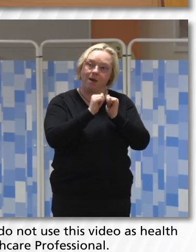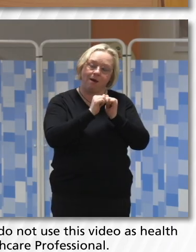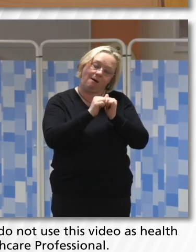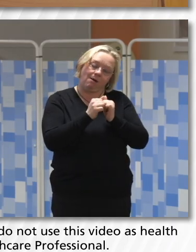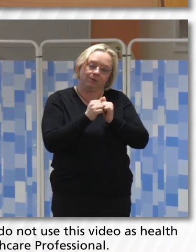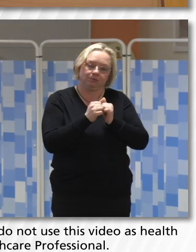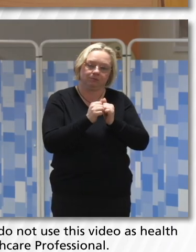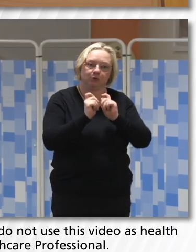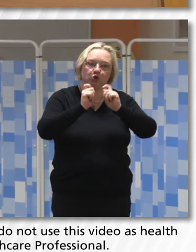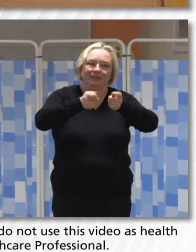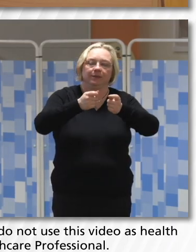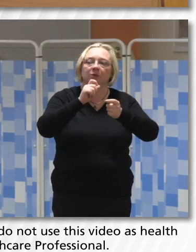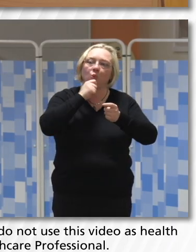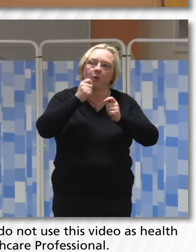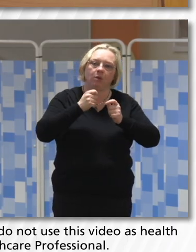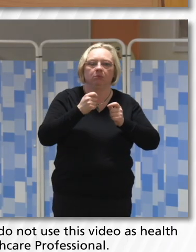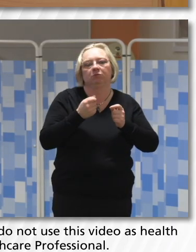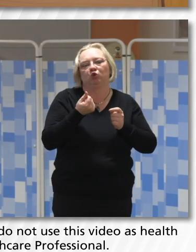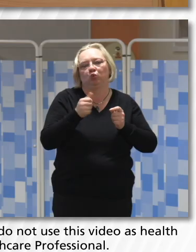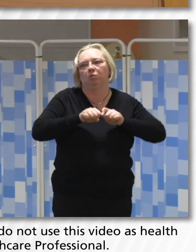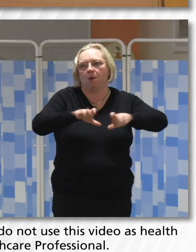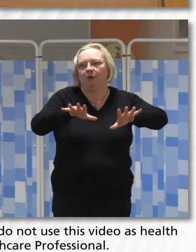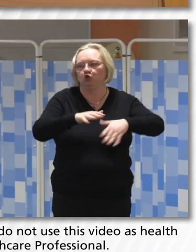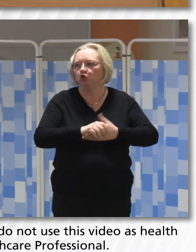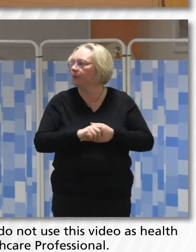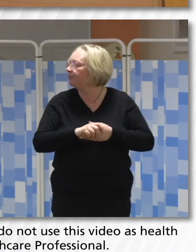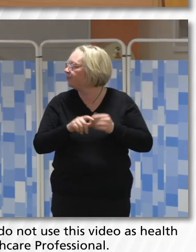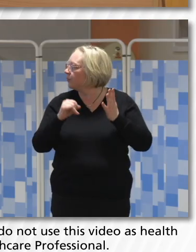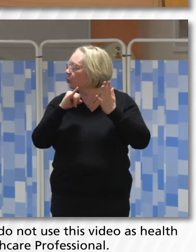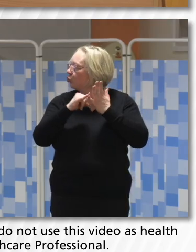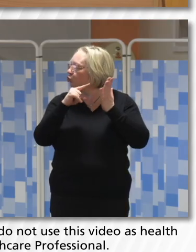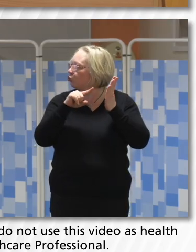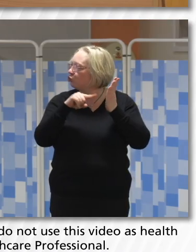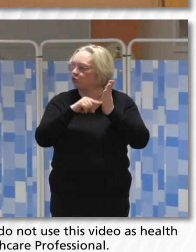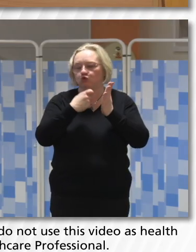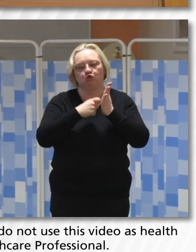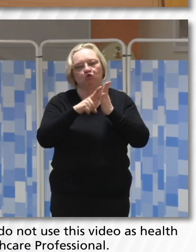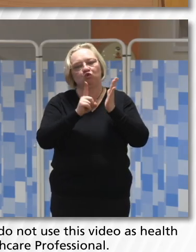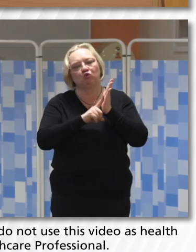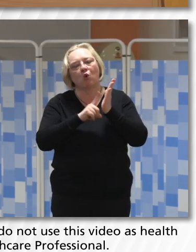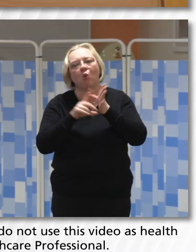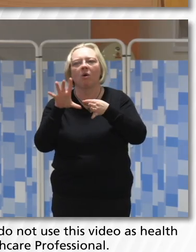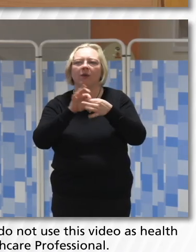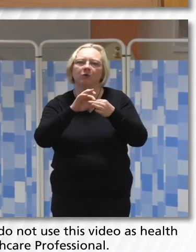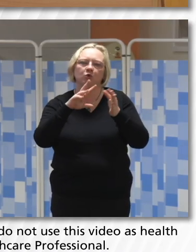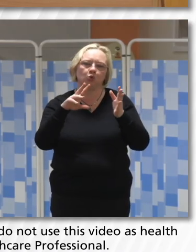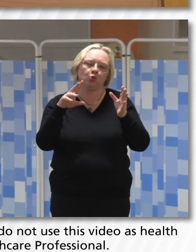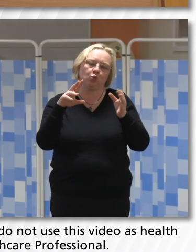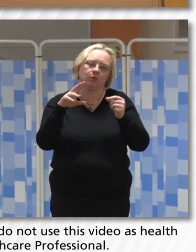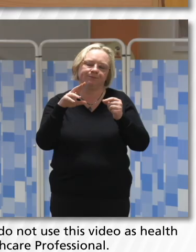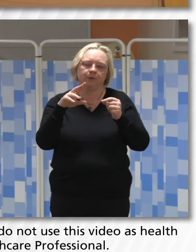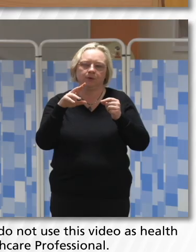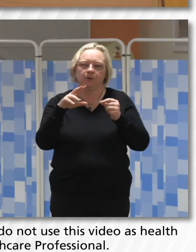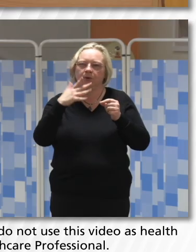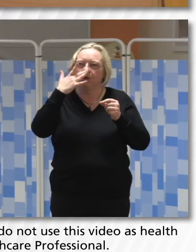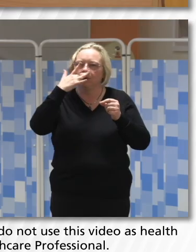it's been submitted to some journals ready for publication. Stroll is one to do with augmented reality, which is about to